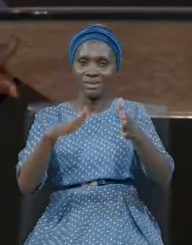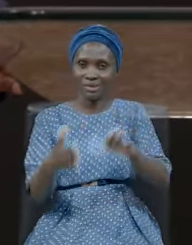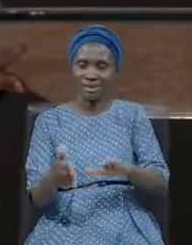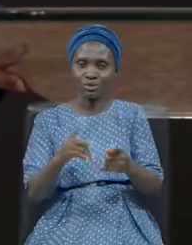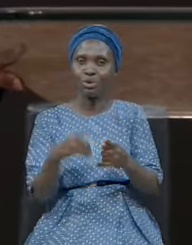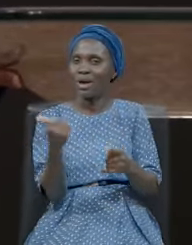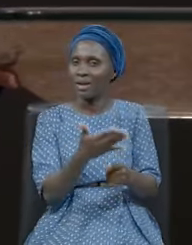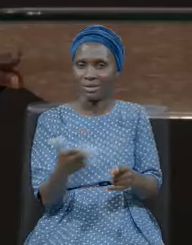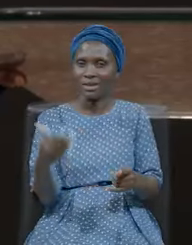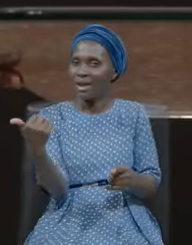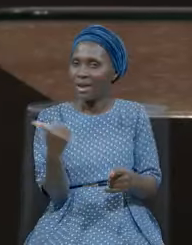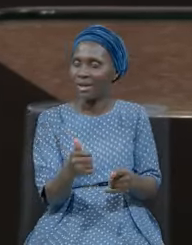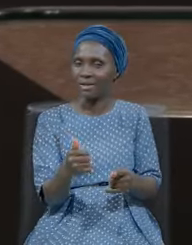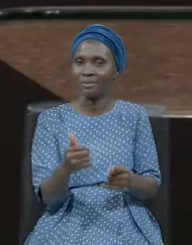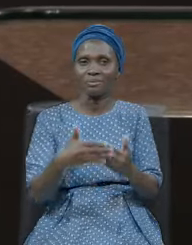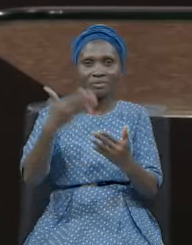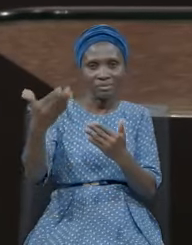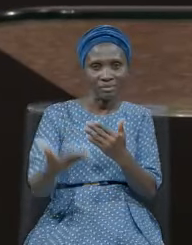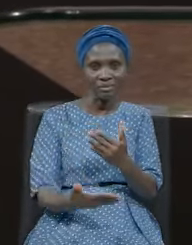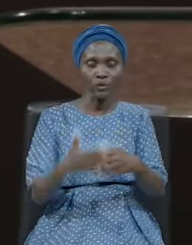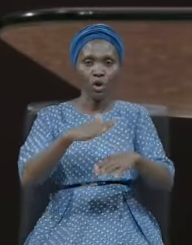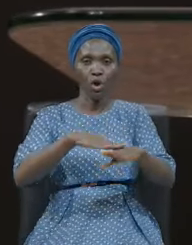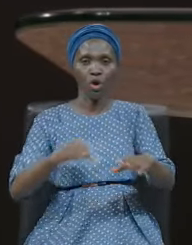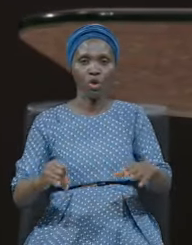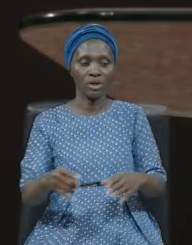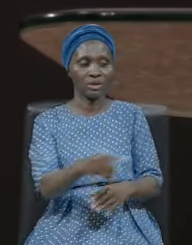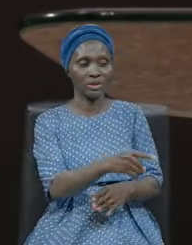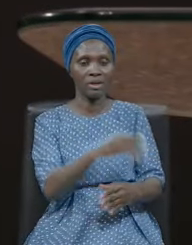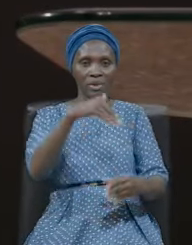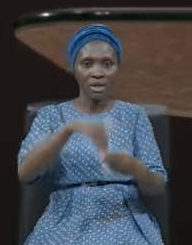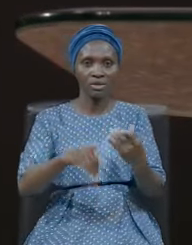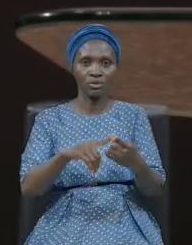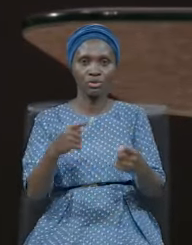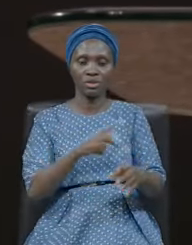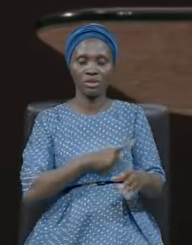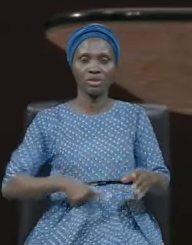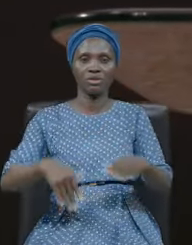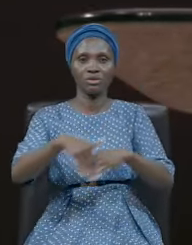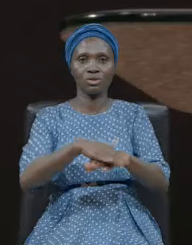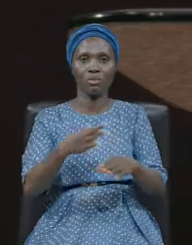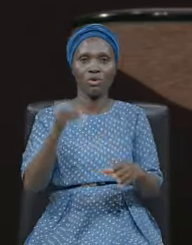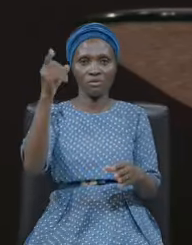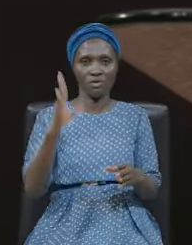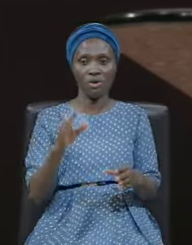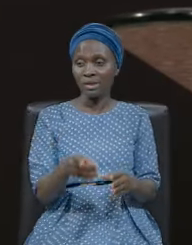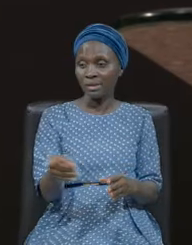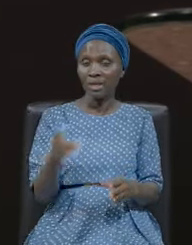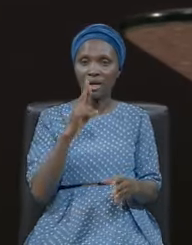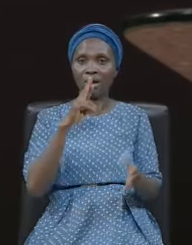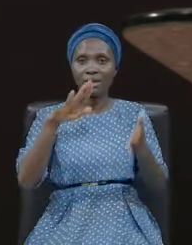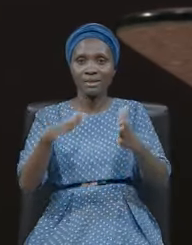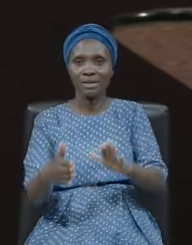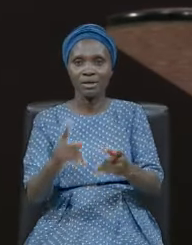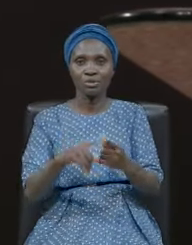any invitation calling them into the kingdom of God. They are dead to the warnings of